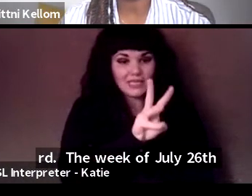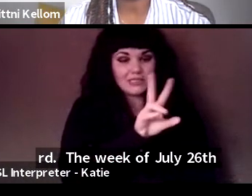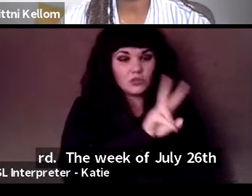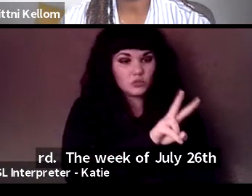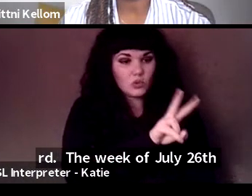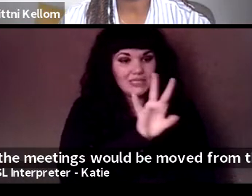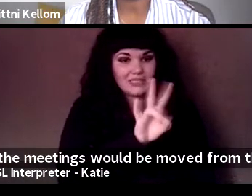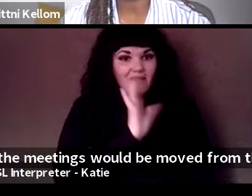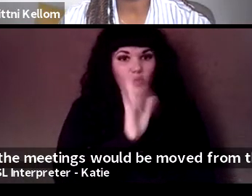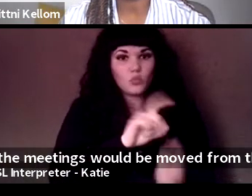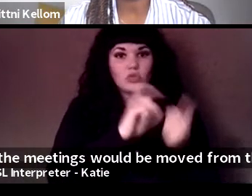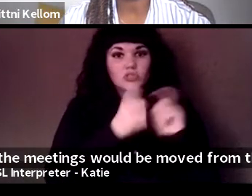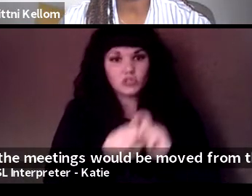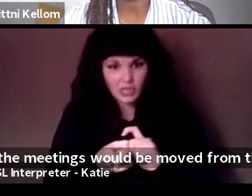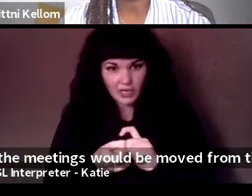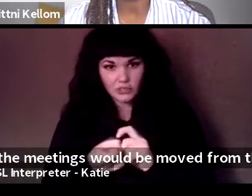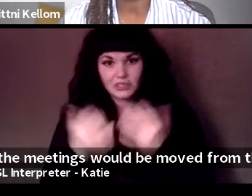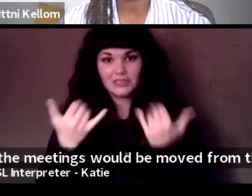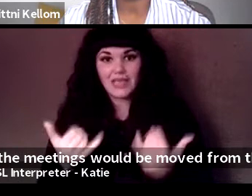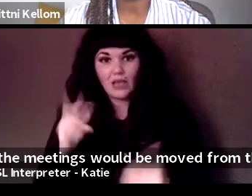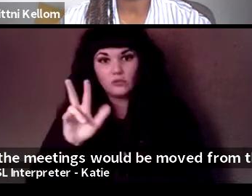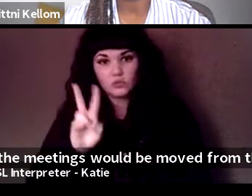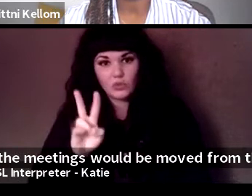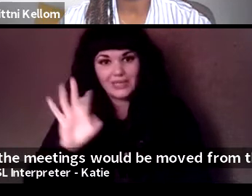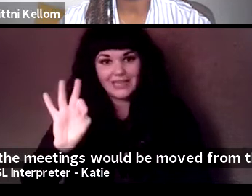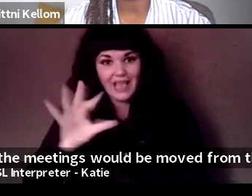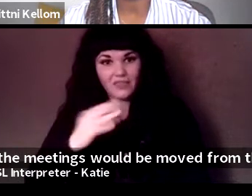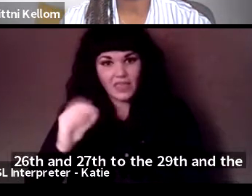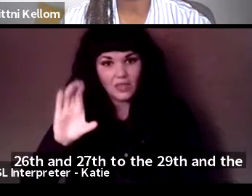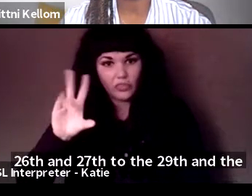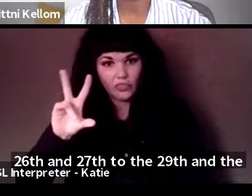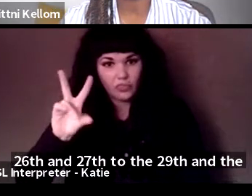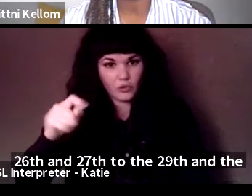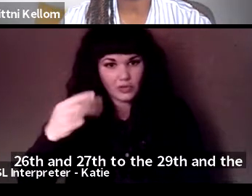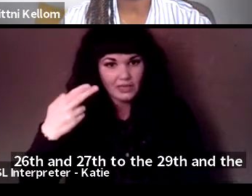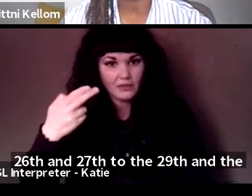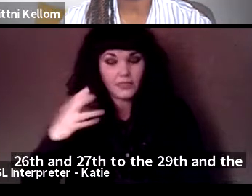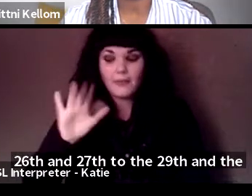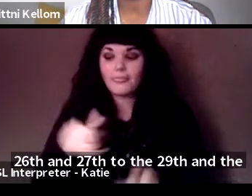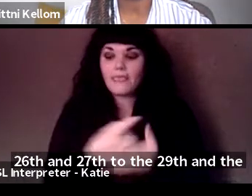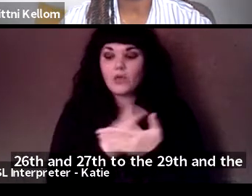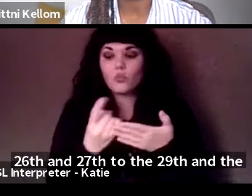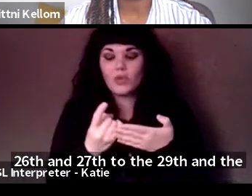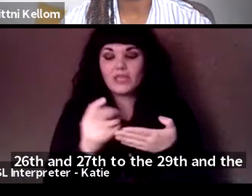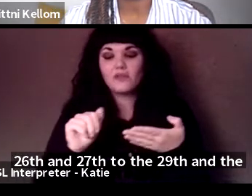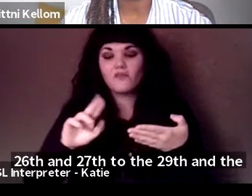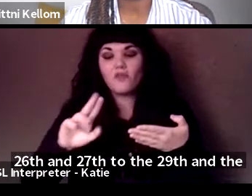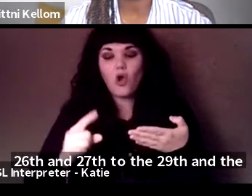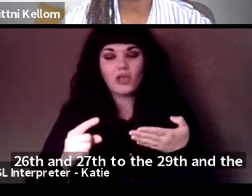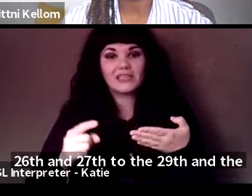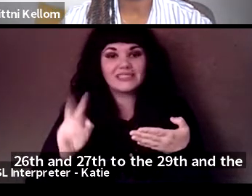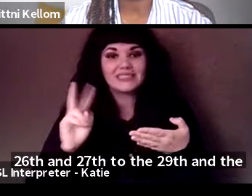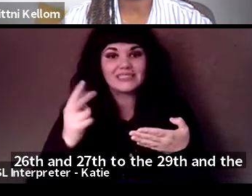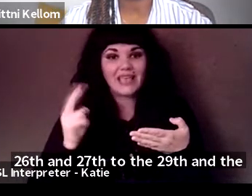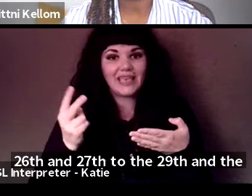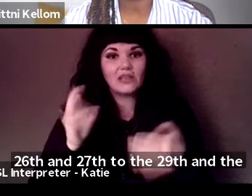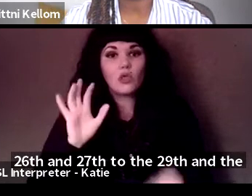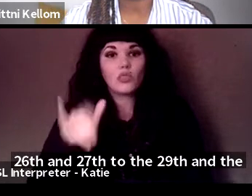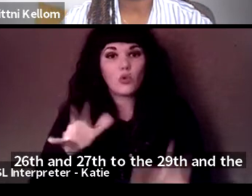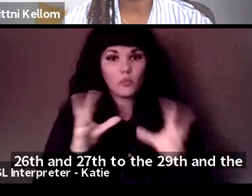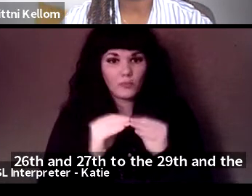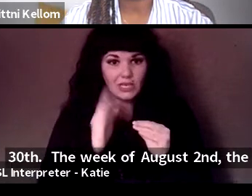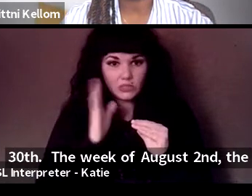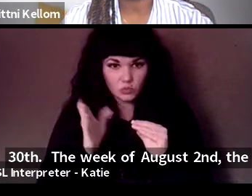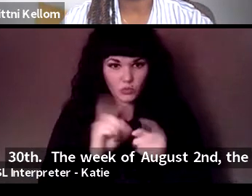the 29th and the 30th. The week of August 2nd, the meetings would be shifted from